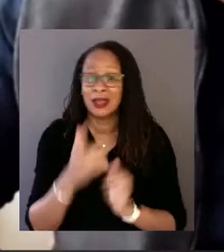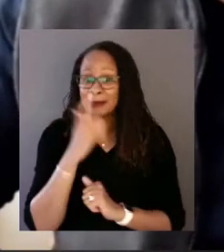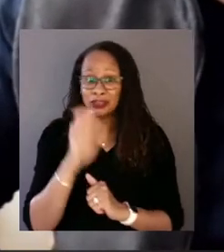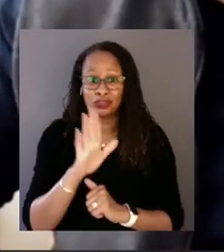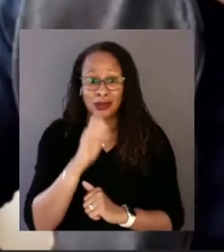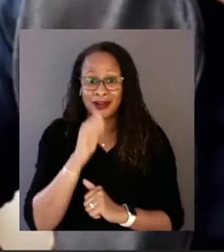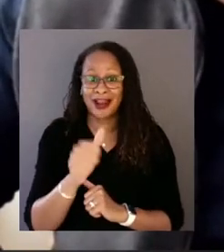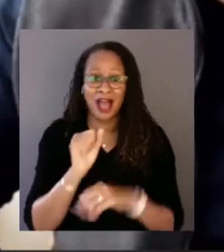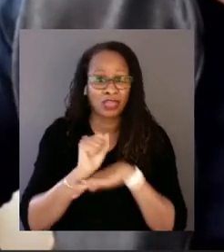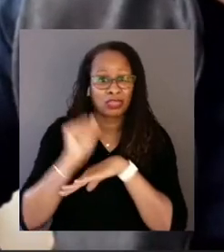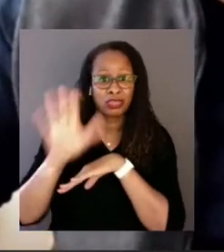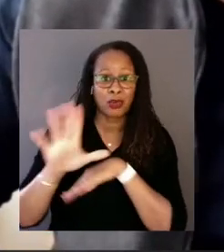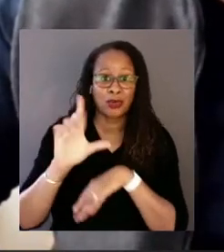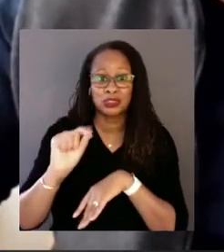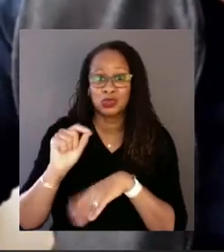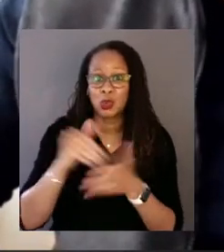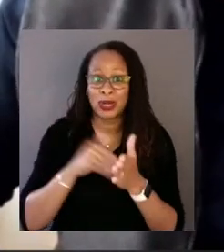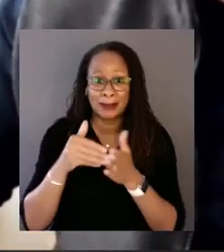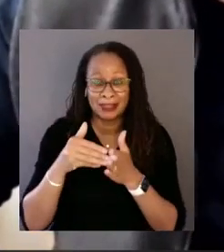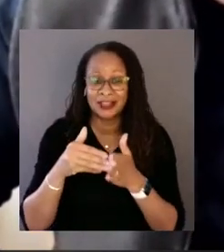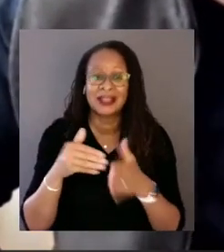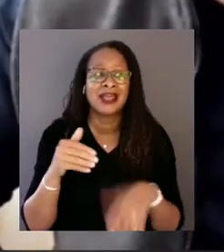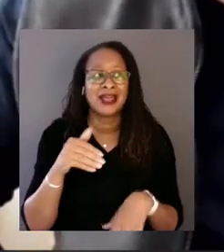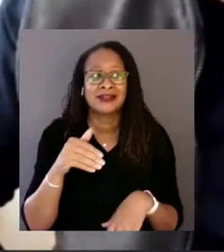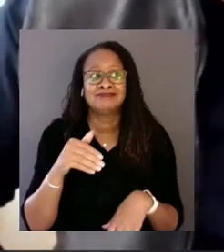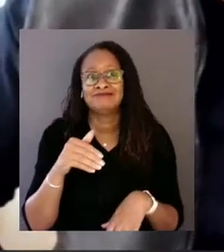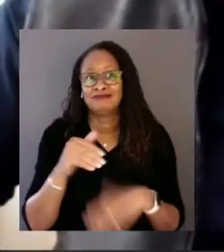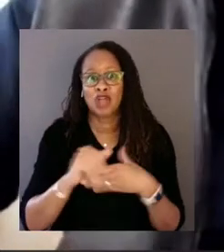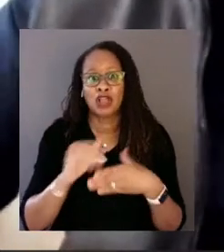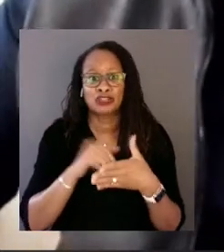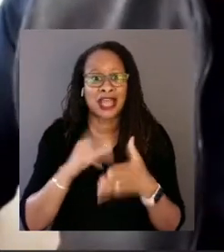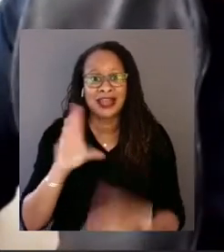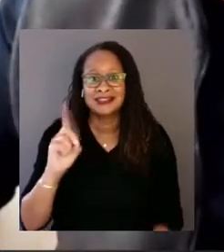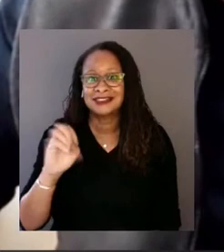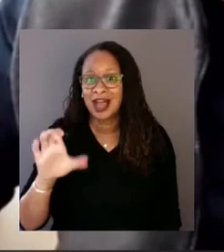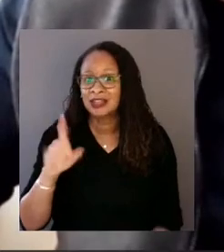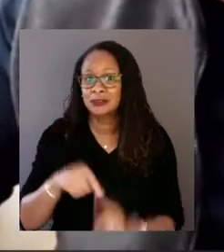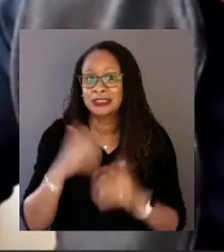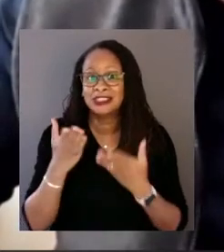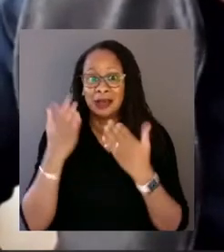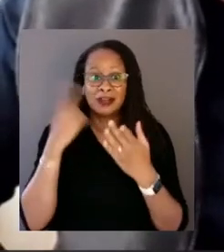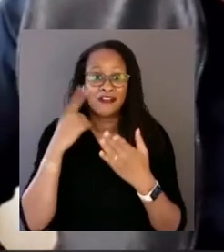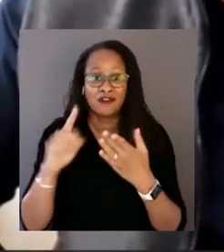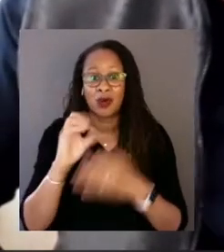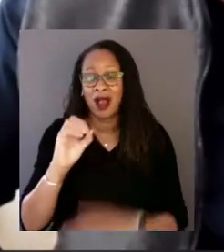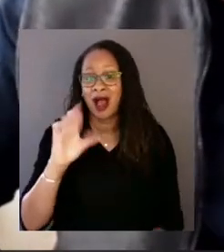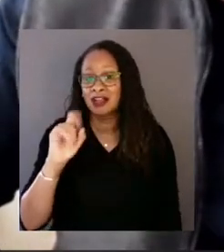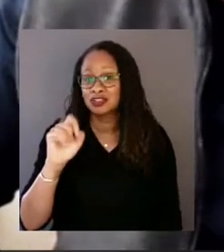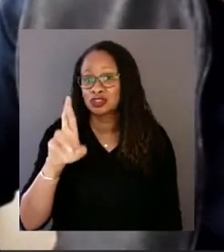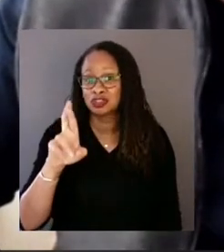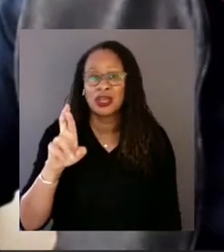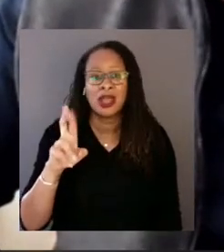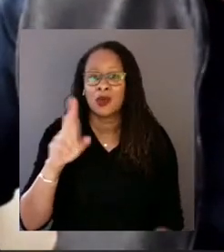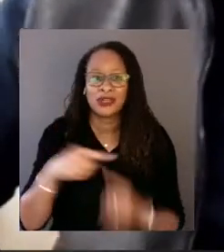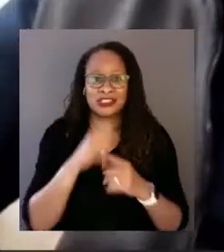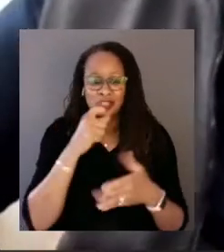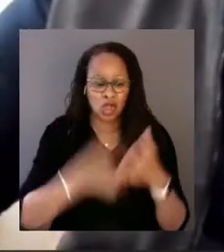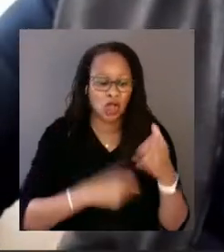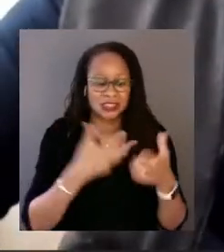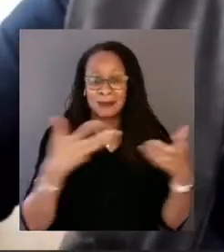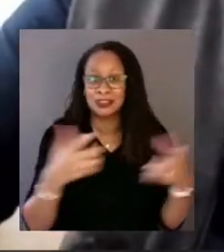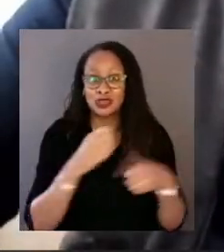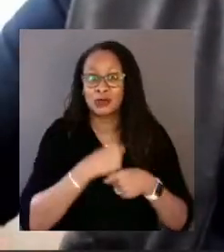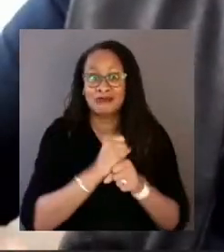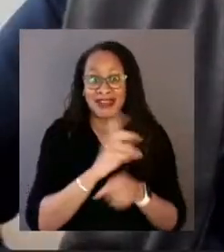$20 million at a doc to get nominated for an Oscar when it didn't even cost that much to make the doc. Yeah,